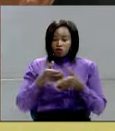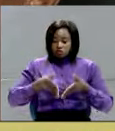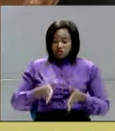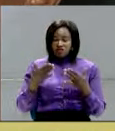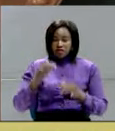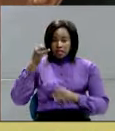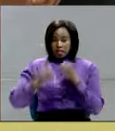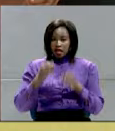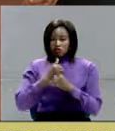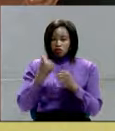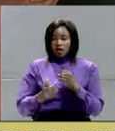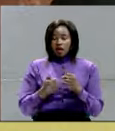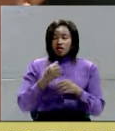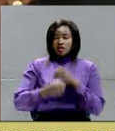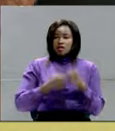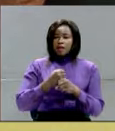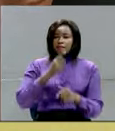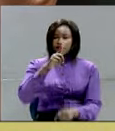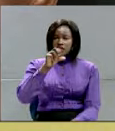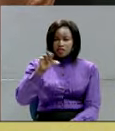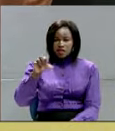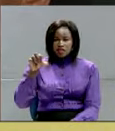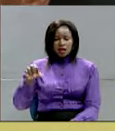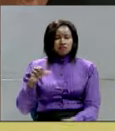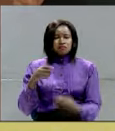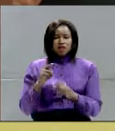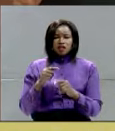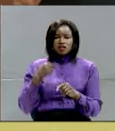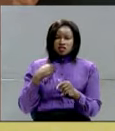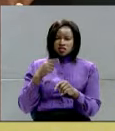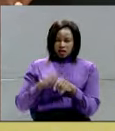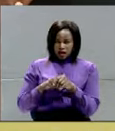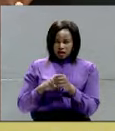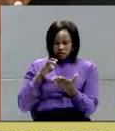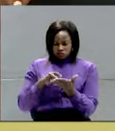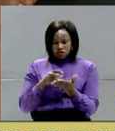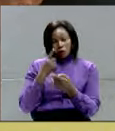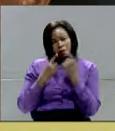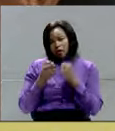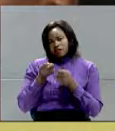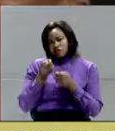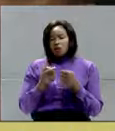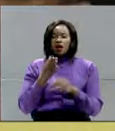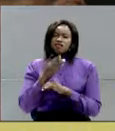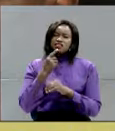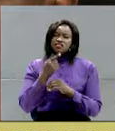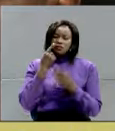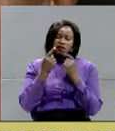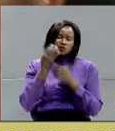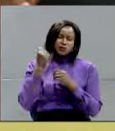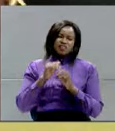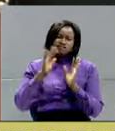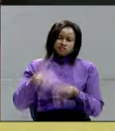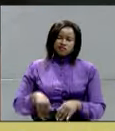around 99. So I didn't even, I shed a little bit of tears, but then afterwards I said, why am I crying?